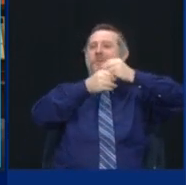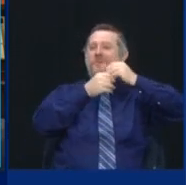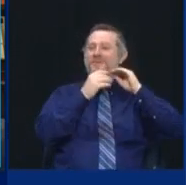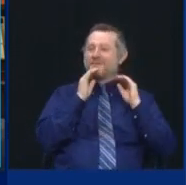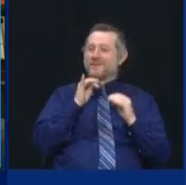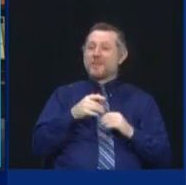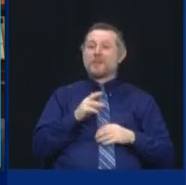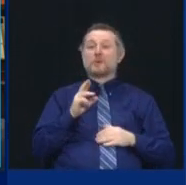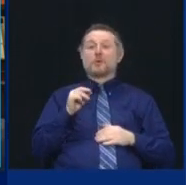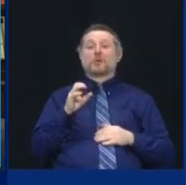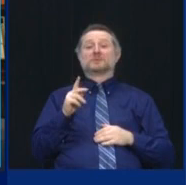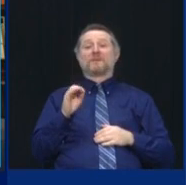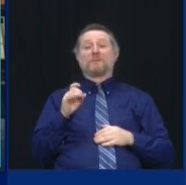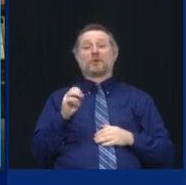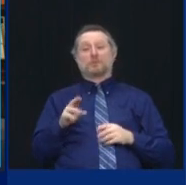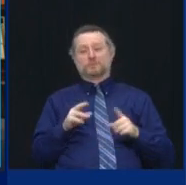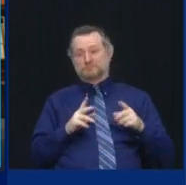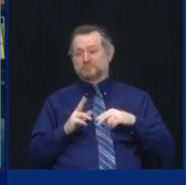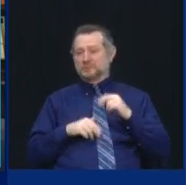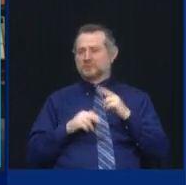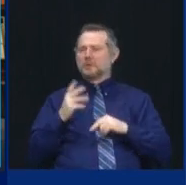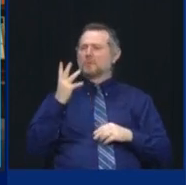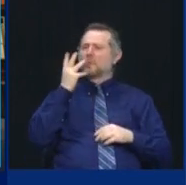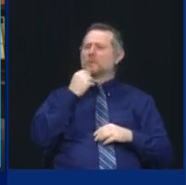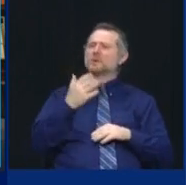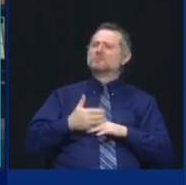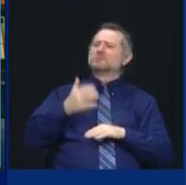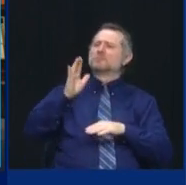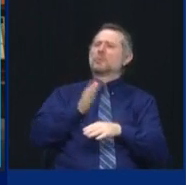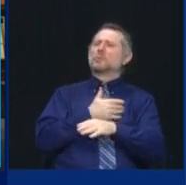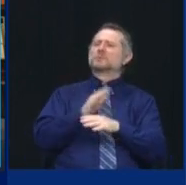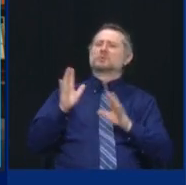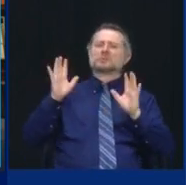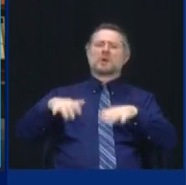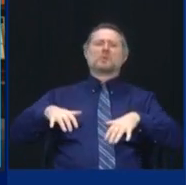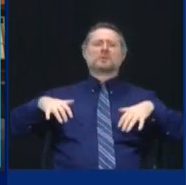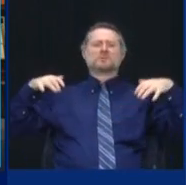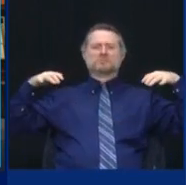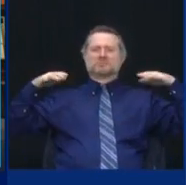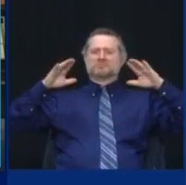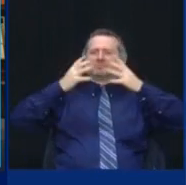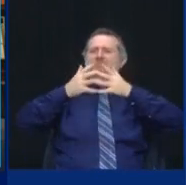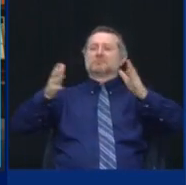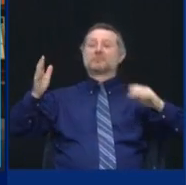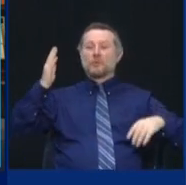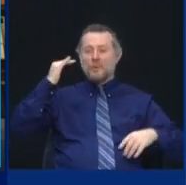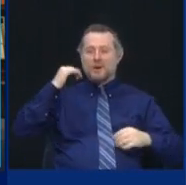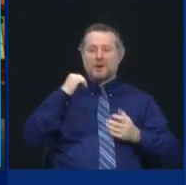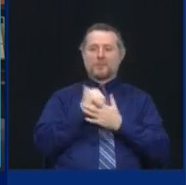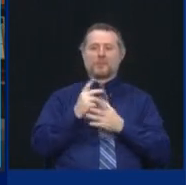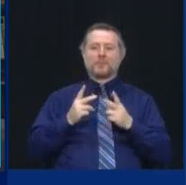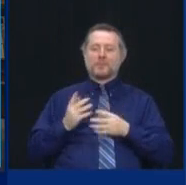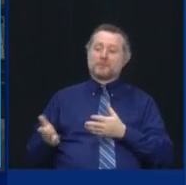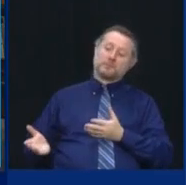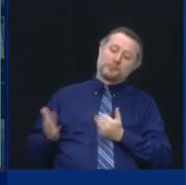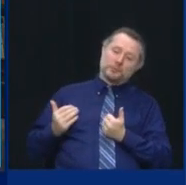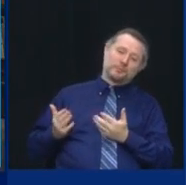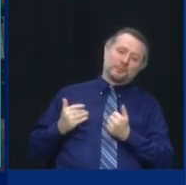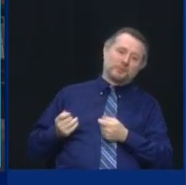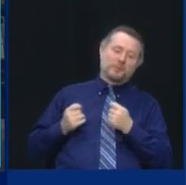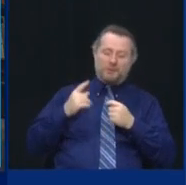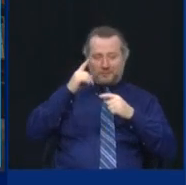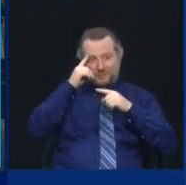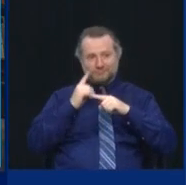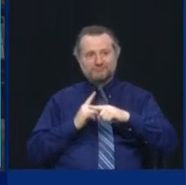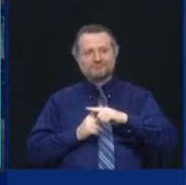build an awesome music hall, better than anything you've ever seen before, because that's the statement